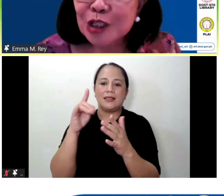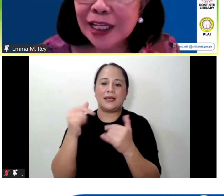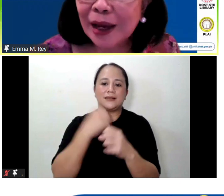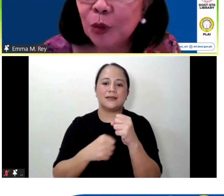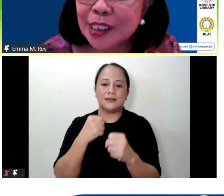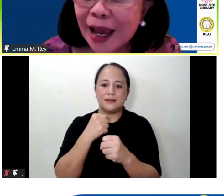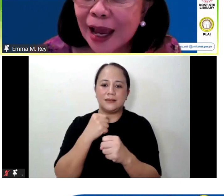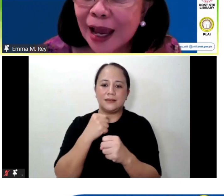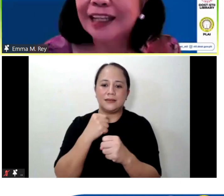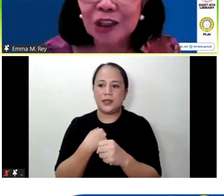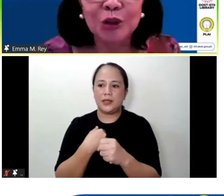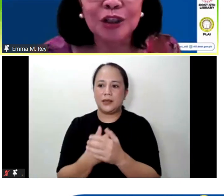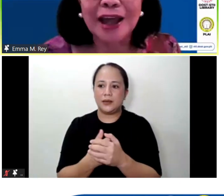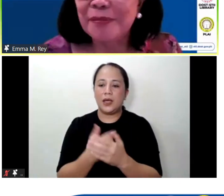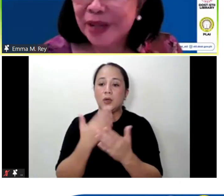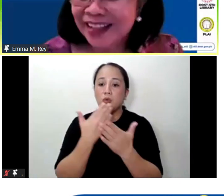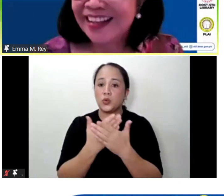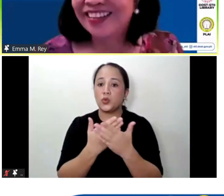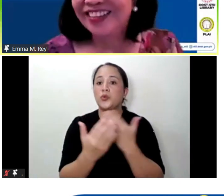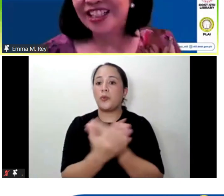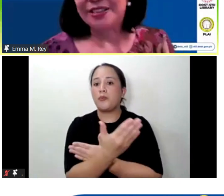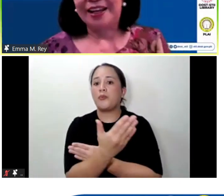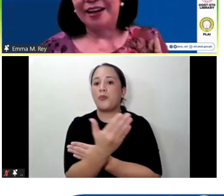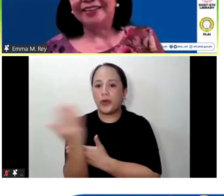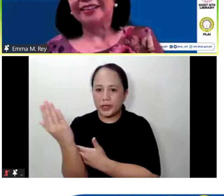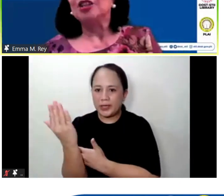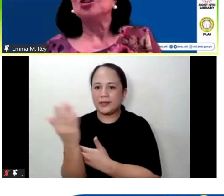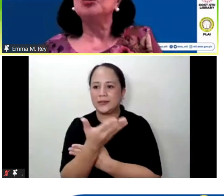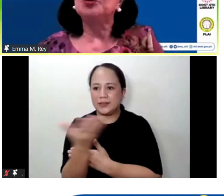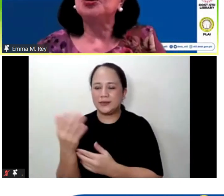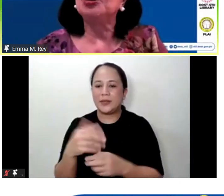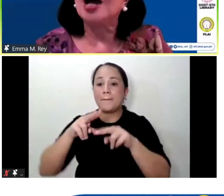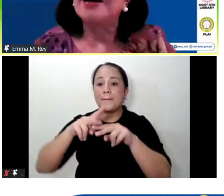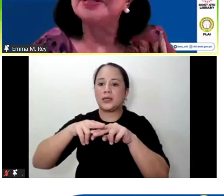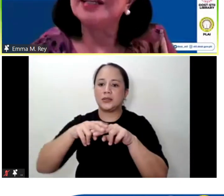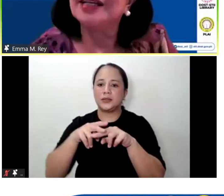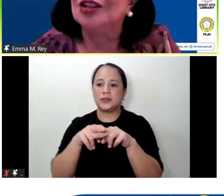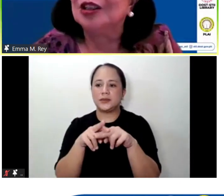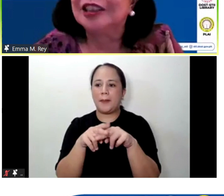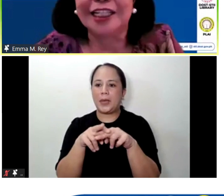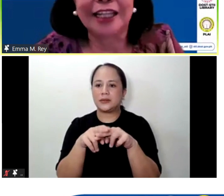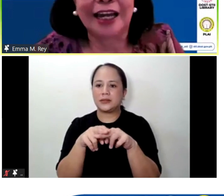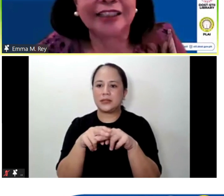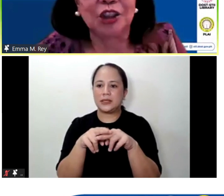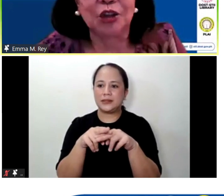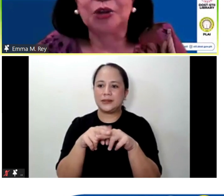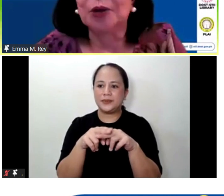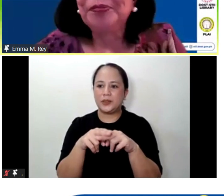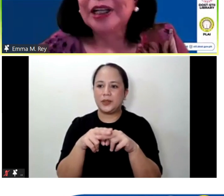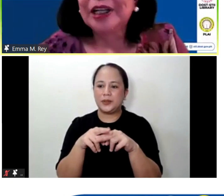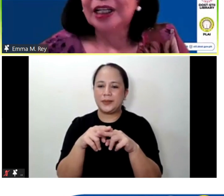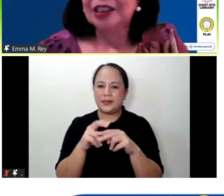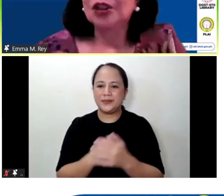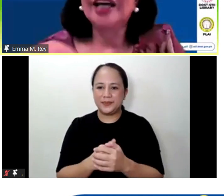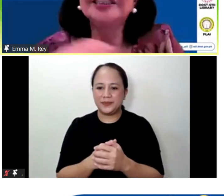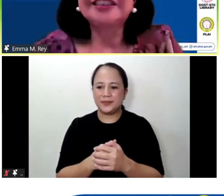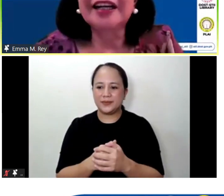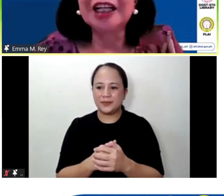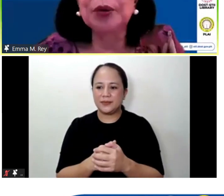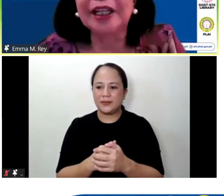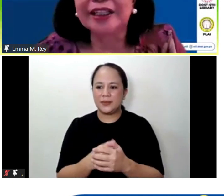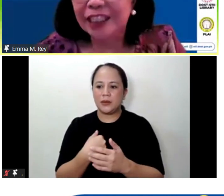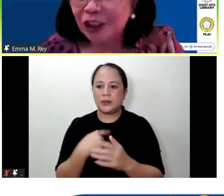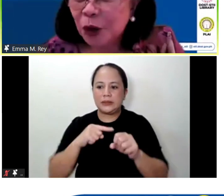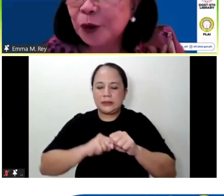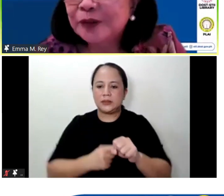Masantos siya kabuasan at si kayon, amen. That's yun po yung aming salita dito. So I'll start